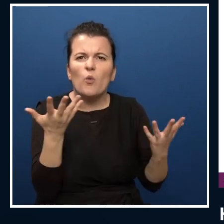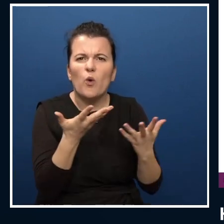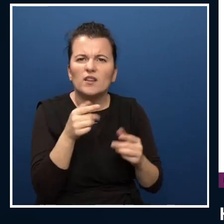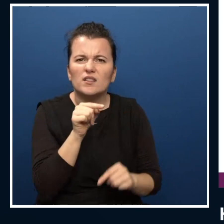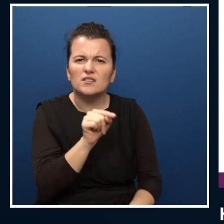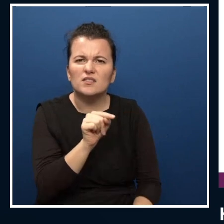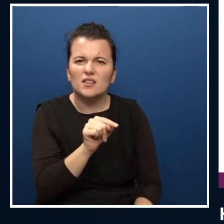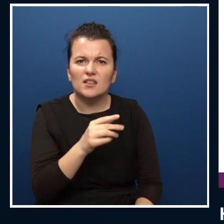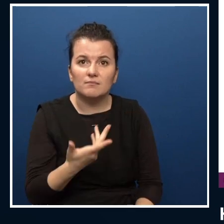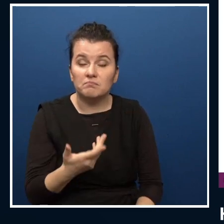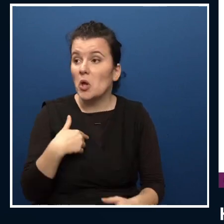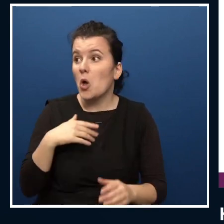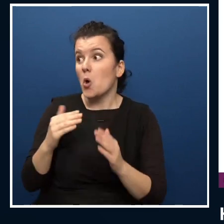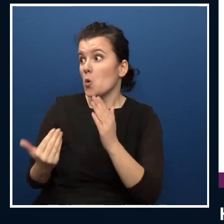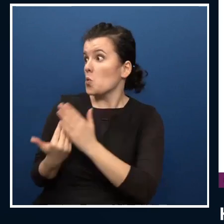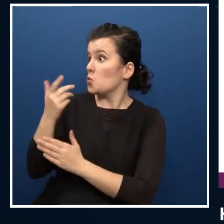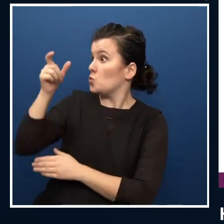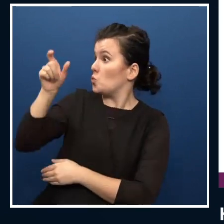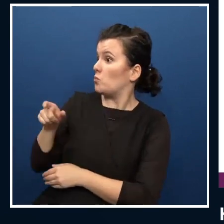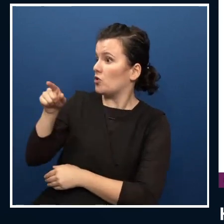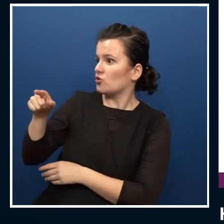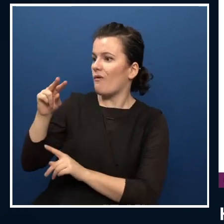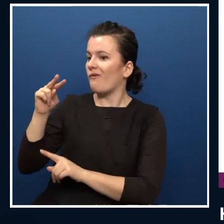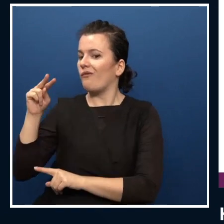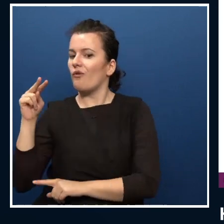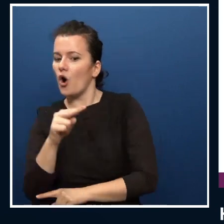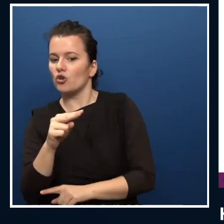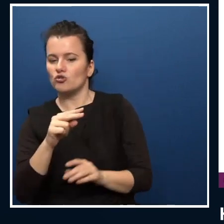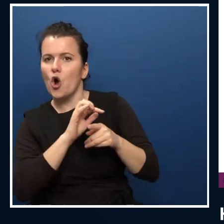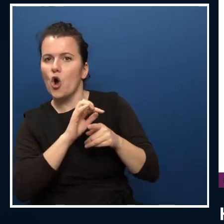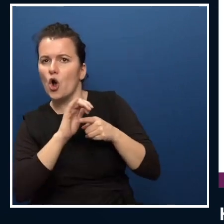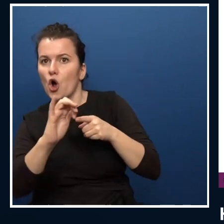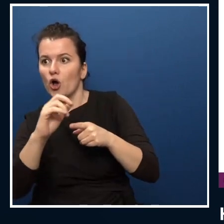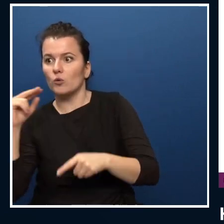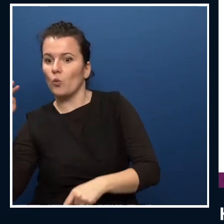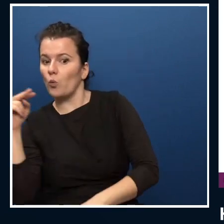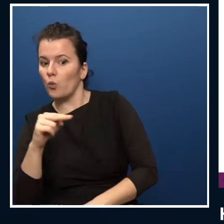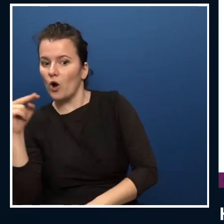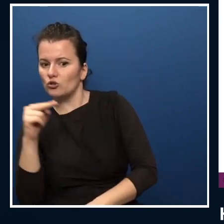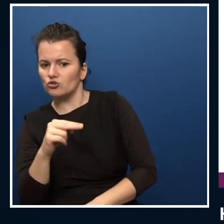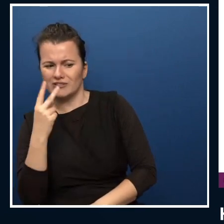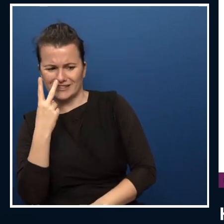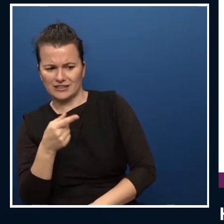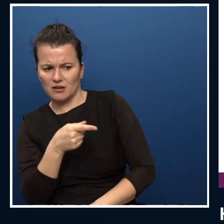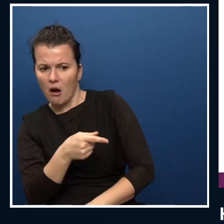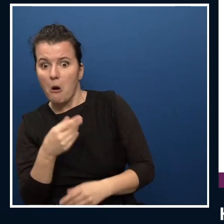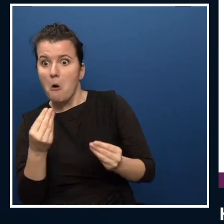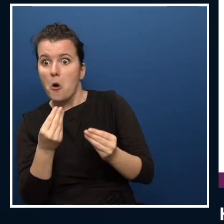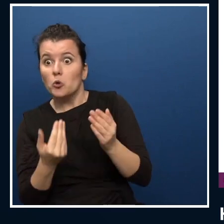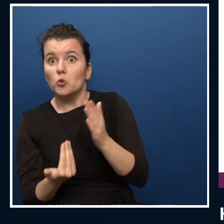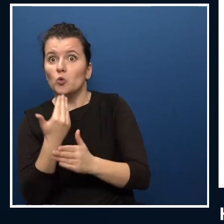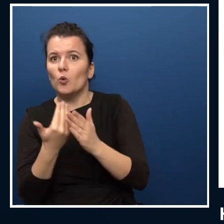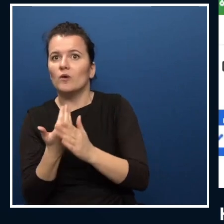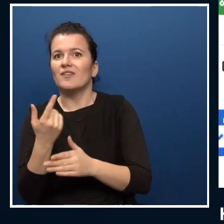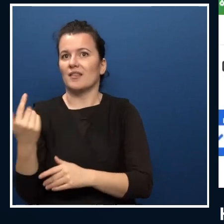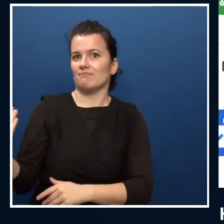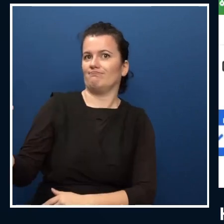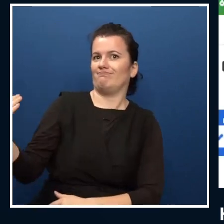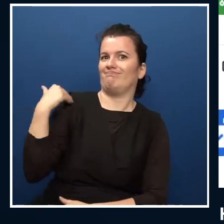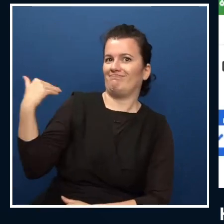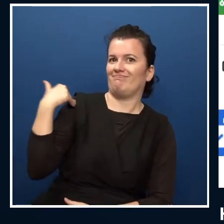new version of something and making a pull request. So check this out. I'm one